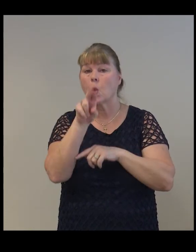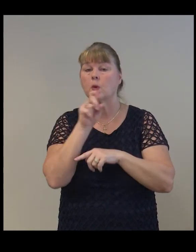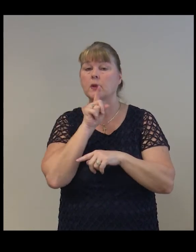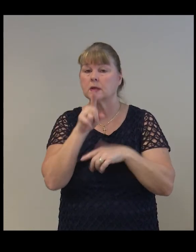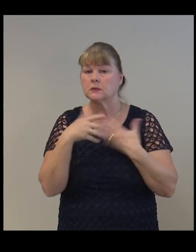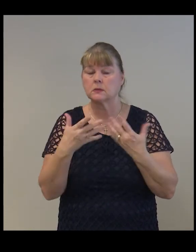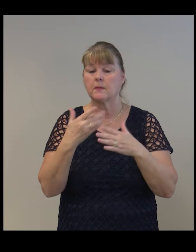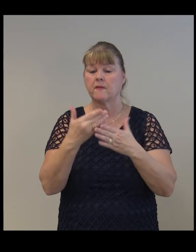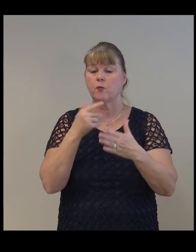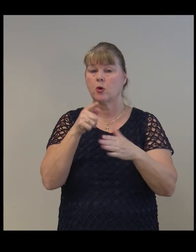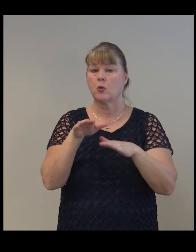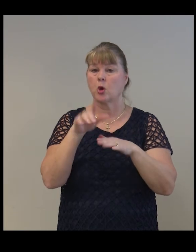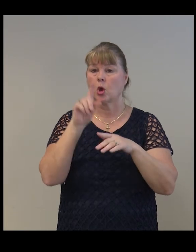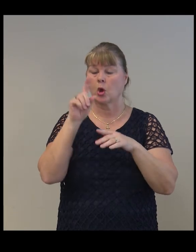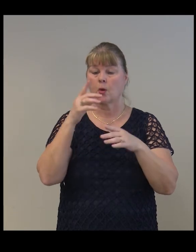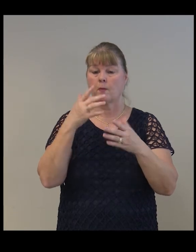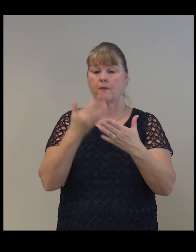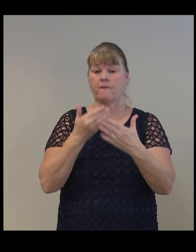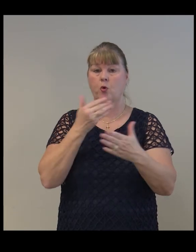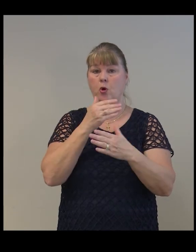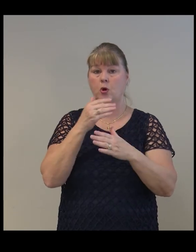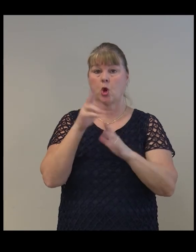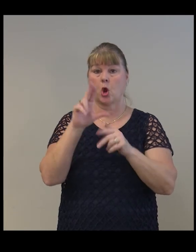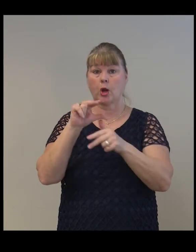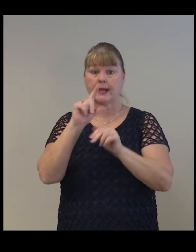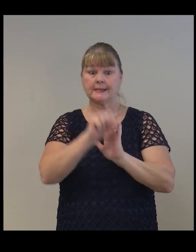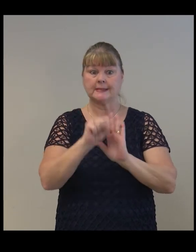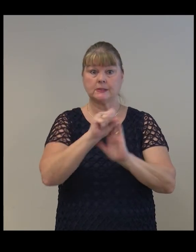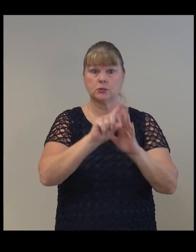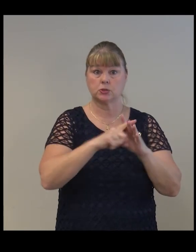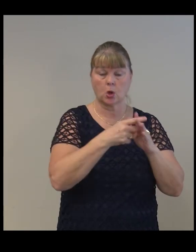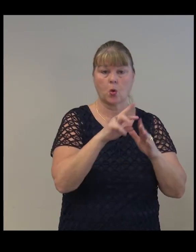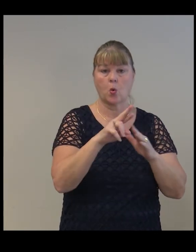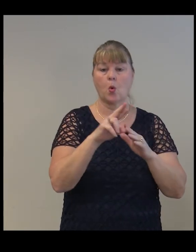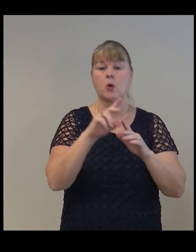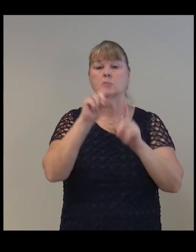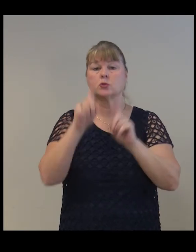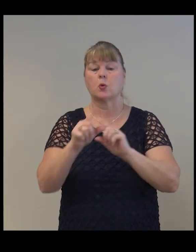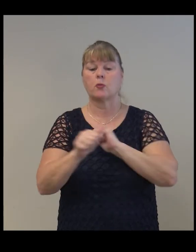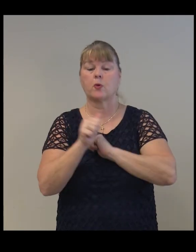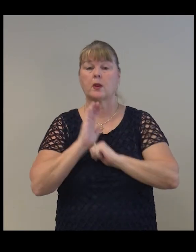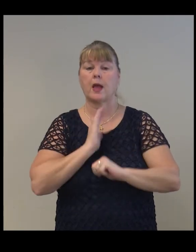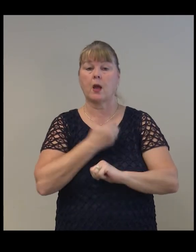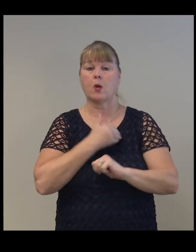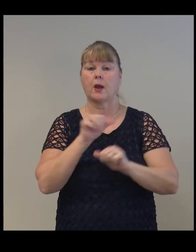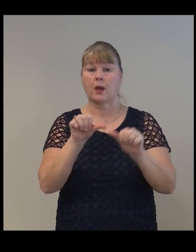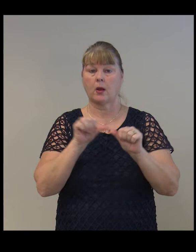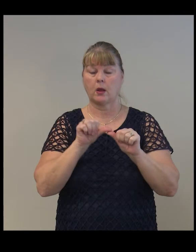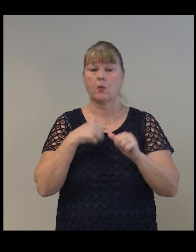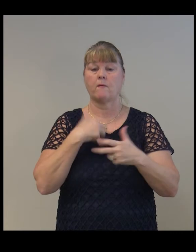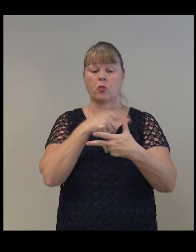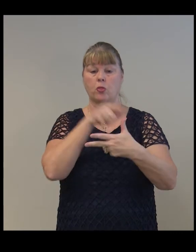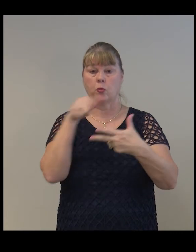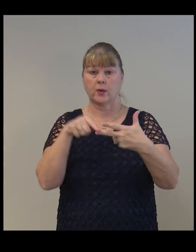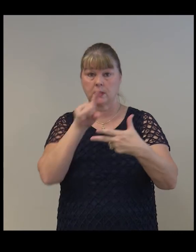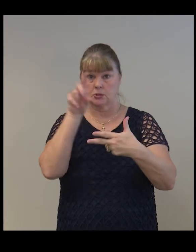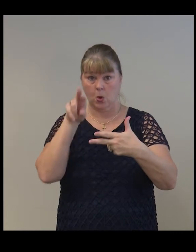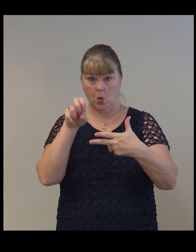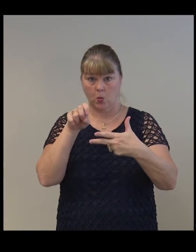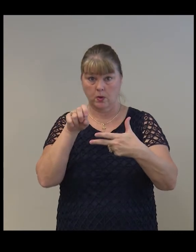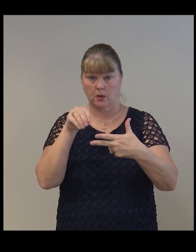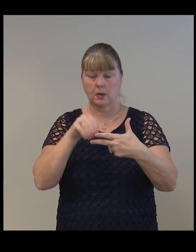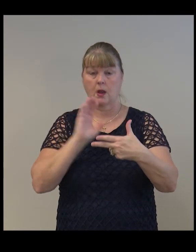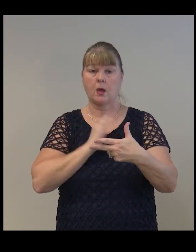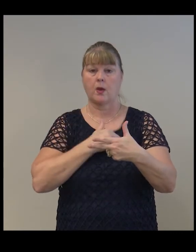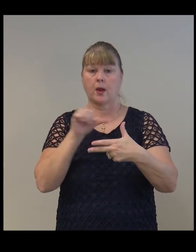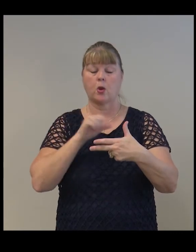evacuation zone is before going into hurricane season or before a storm threatens our area. We have 3 evacuation zones in